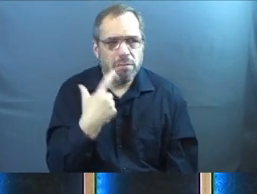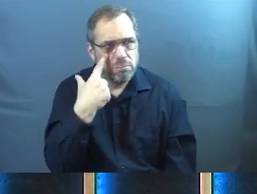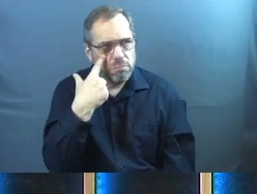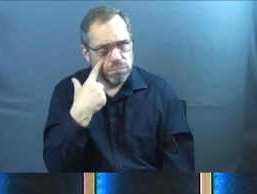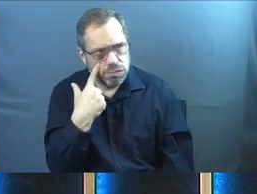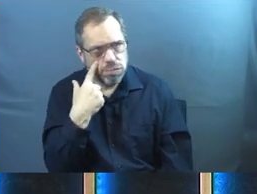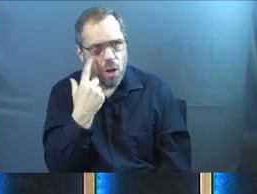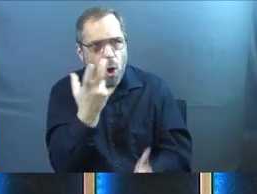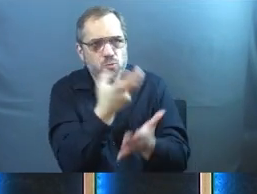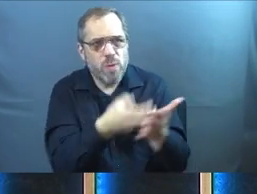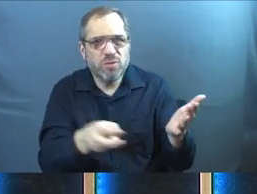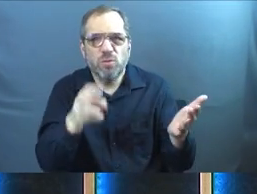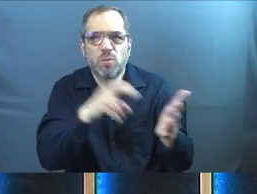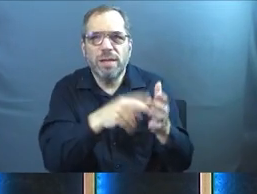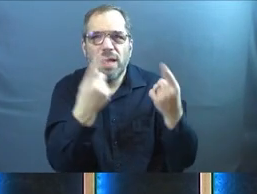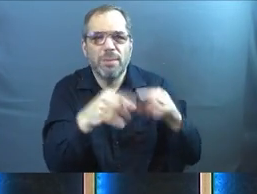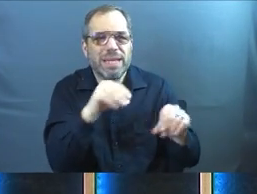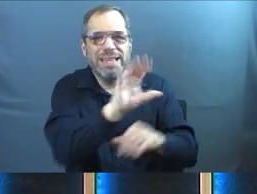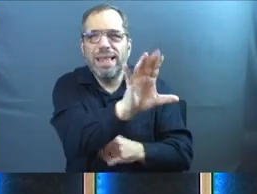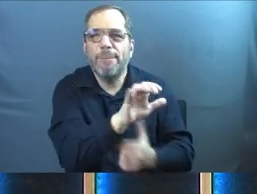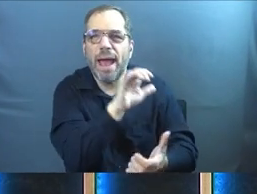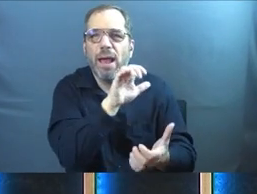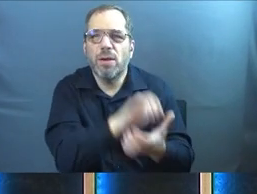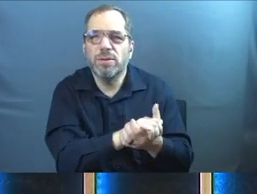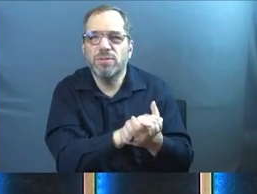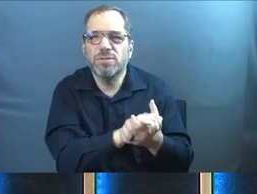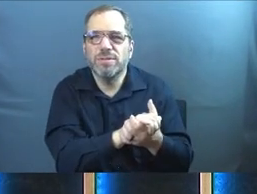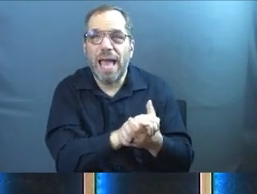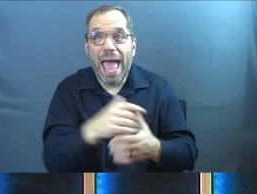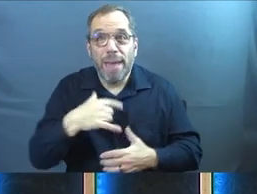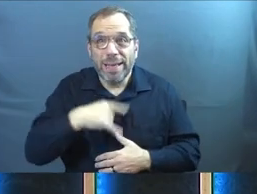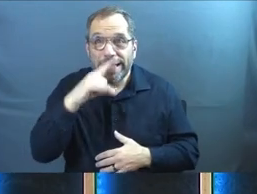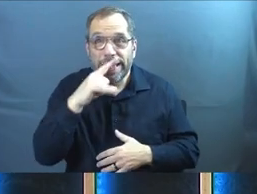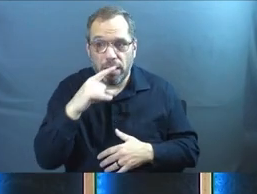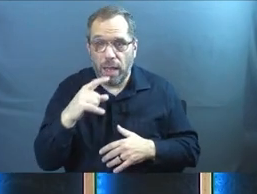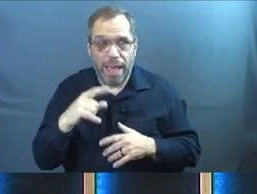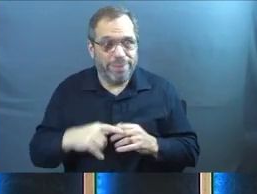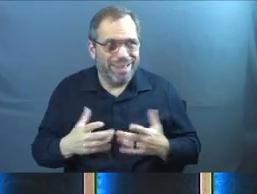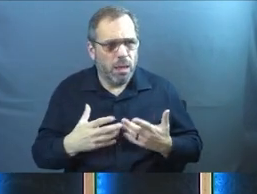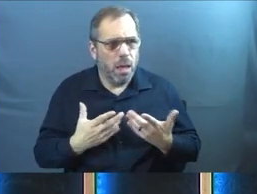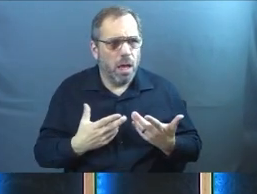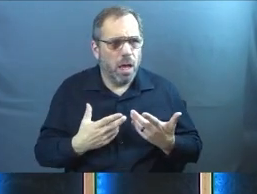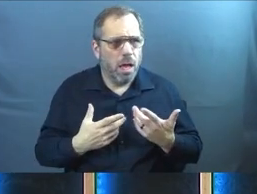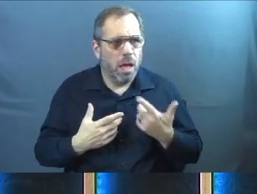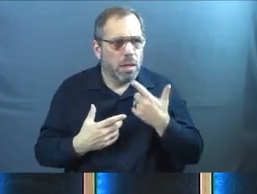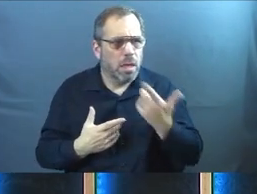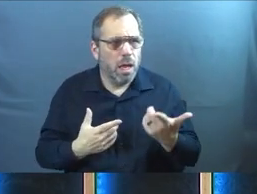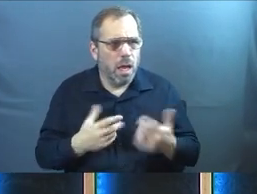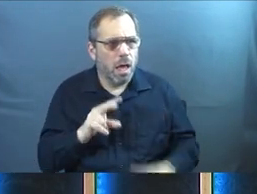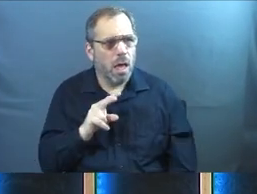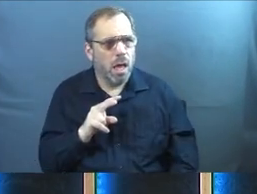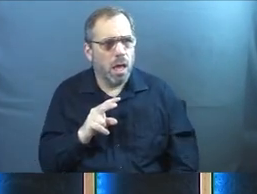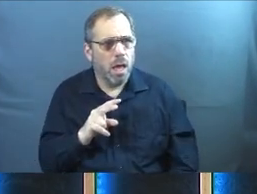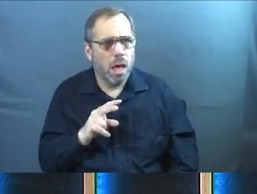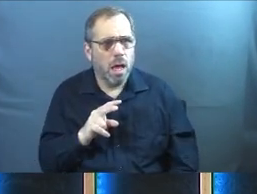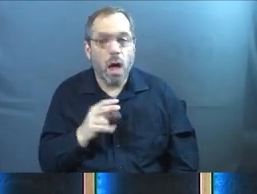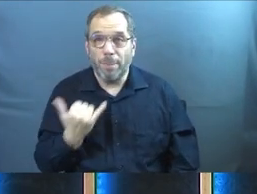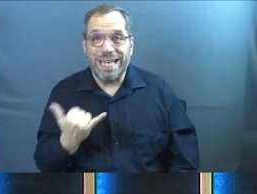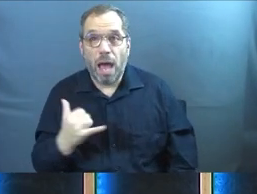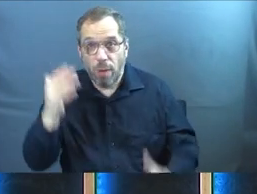see resurrection take place in a marriage. Even as a kid, and I had no words for it, didn't even know what I was looking at, but now